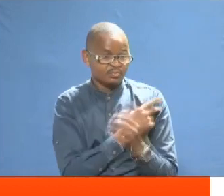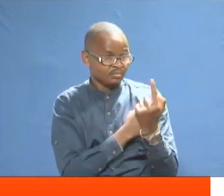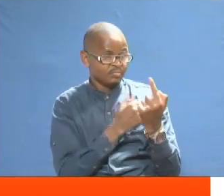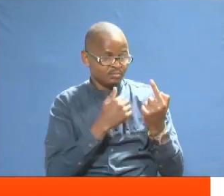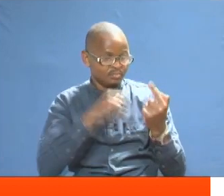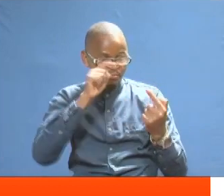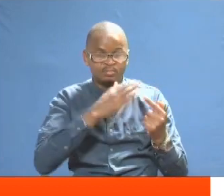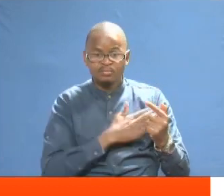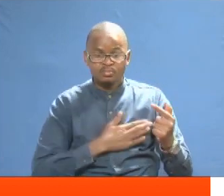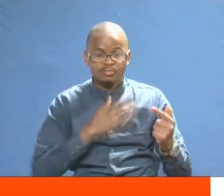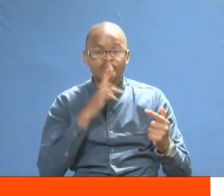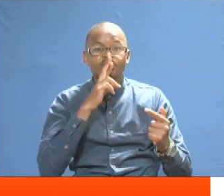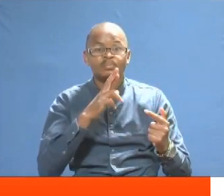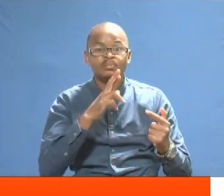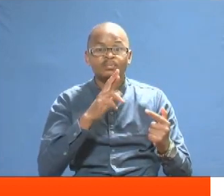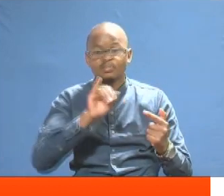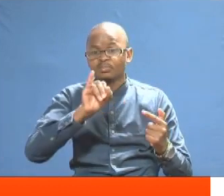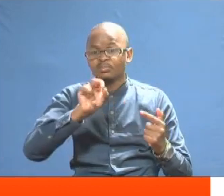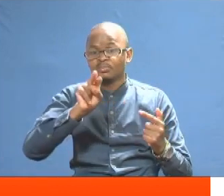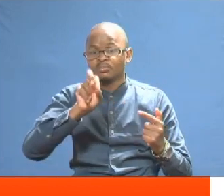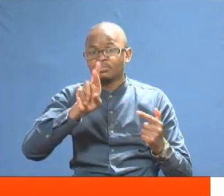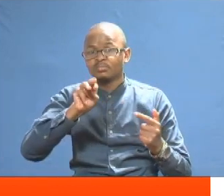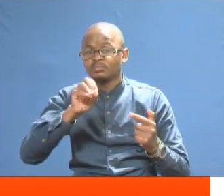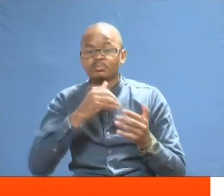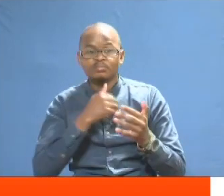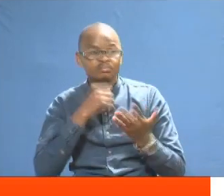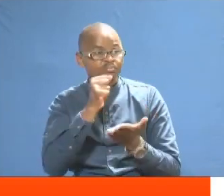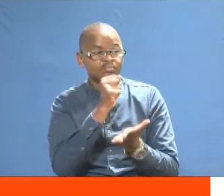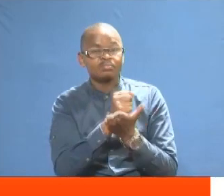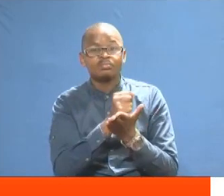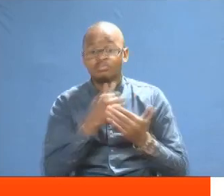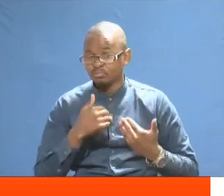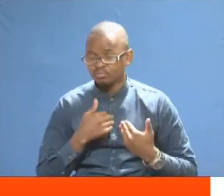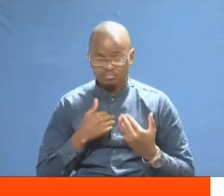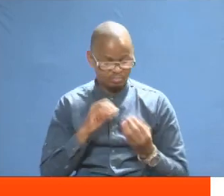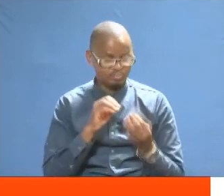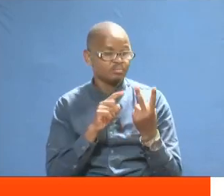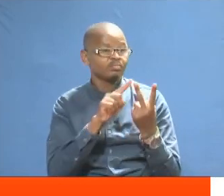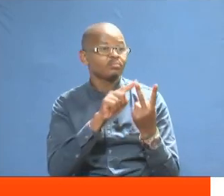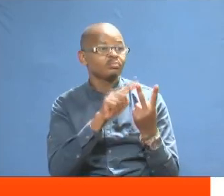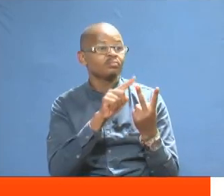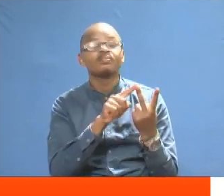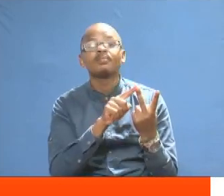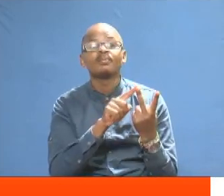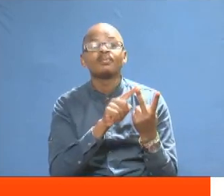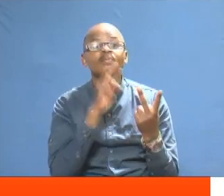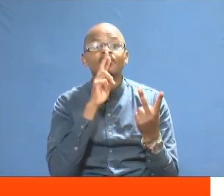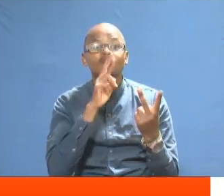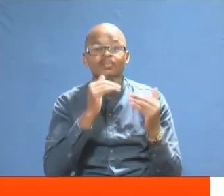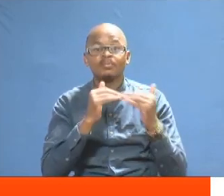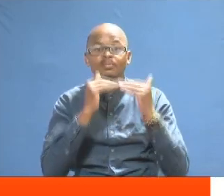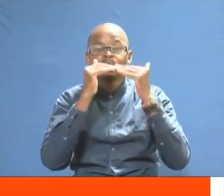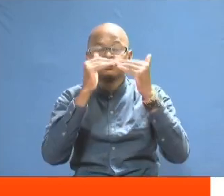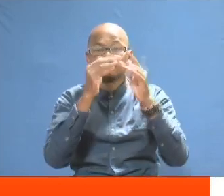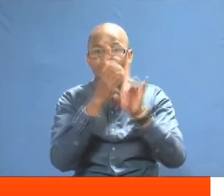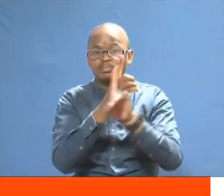have to appreciate that most of them are interim officials, so they are no substantive office holders. Number two is that they are promoting